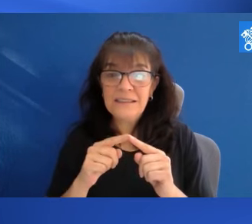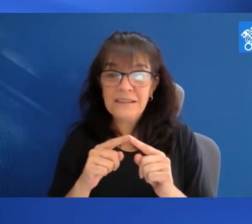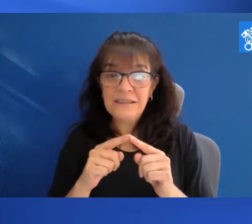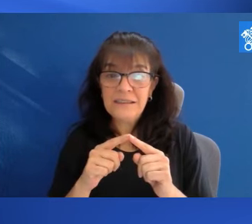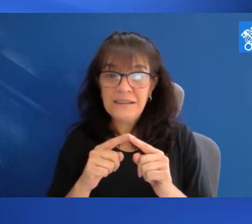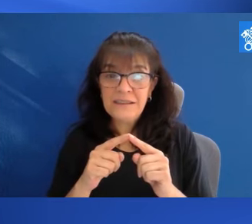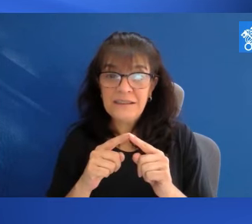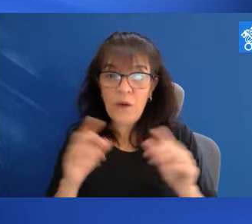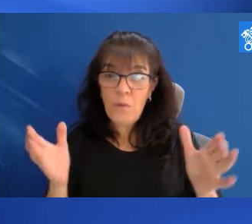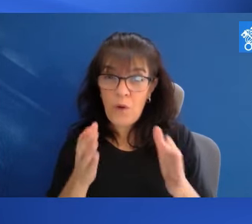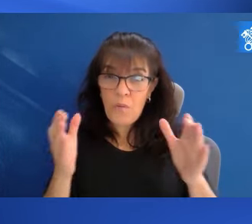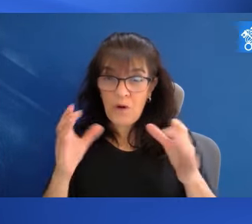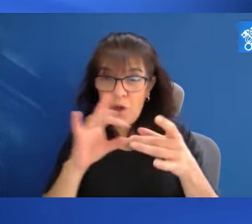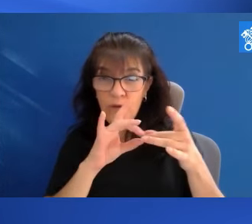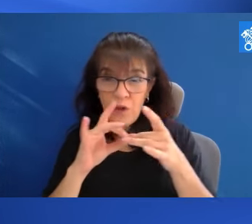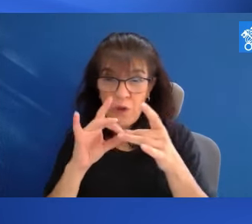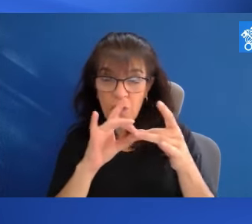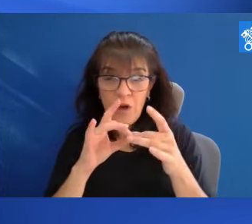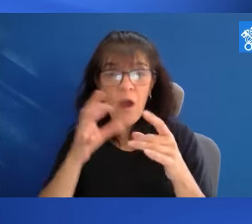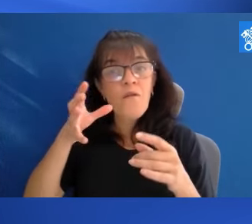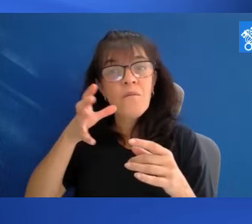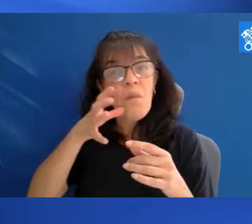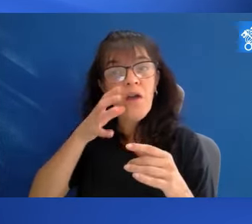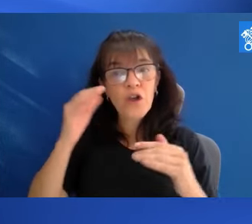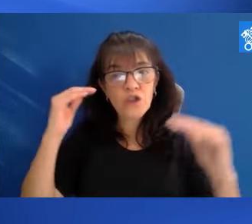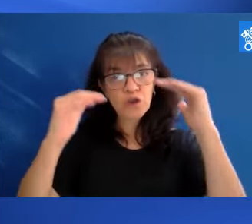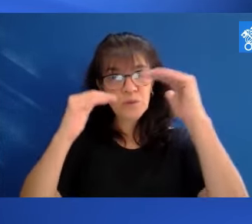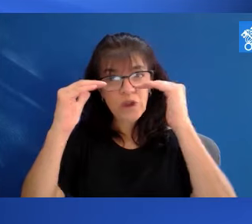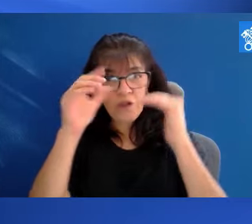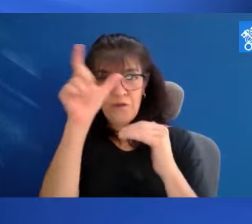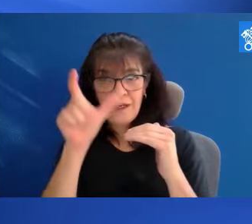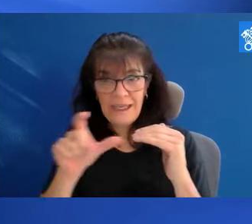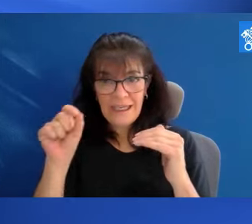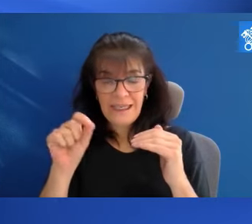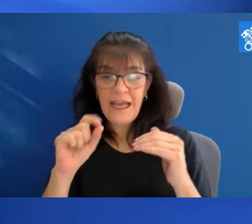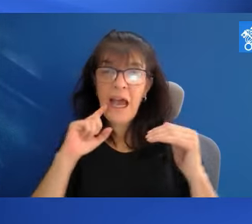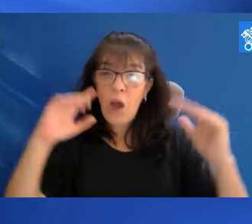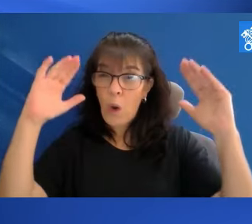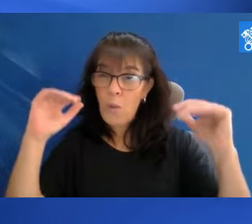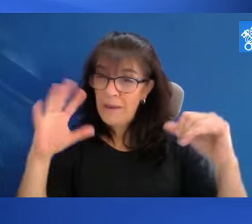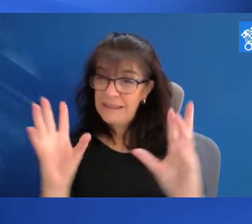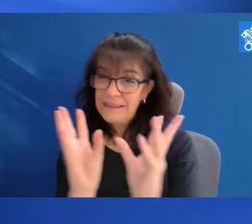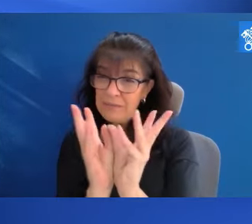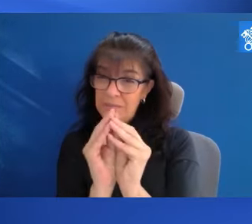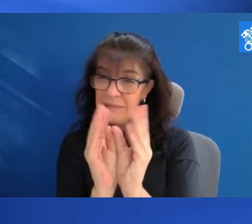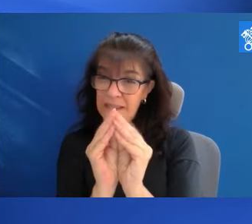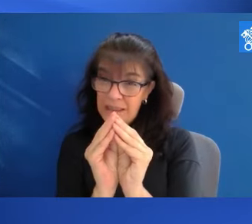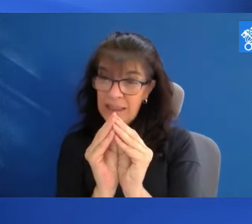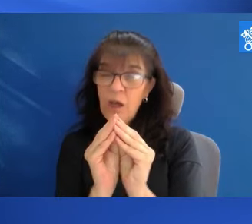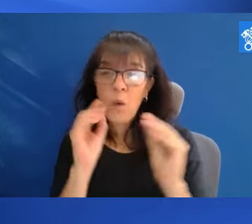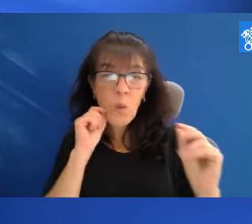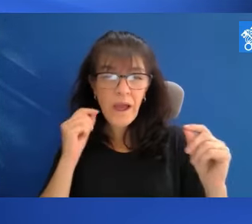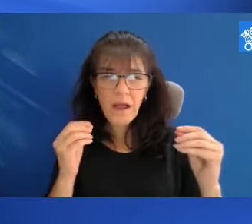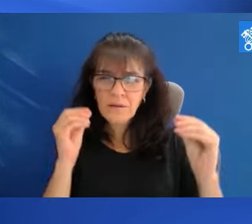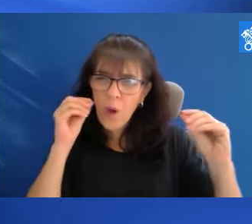promoted by the Union of Major Superiors of Italy, and I hope that this meeting will awaken